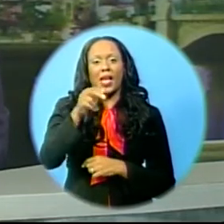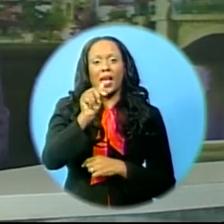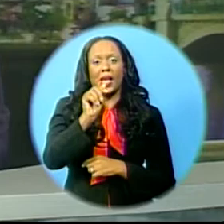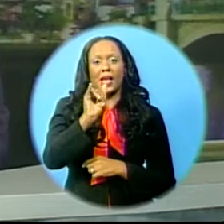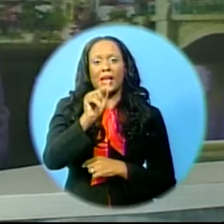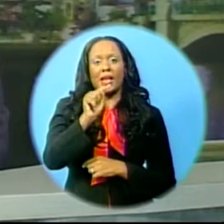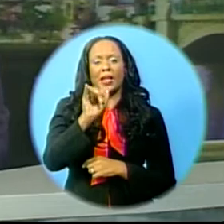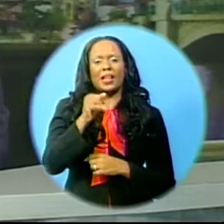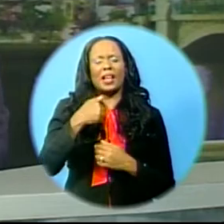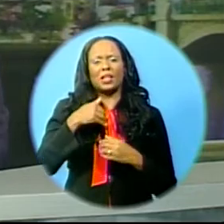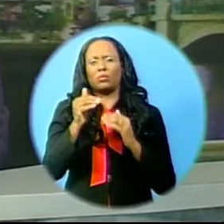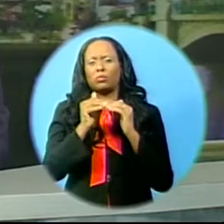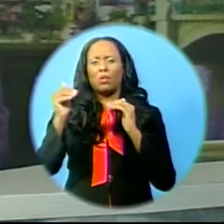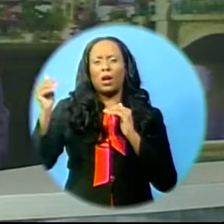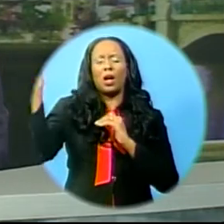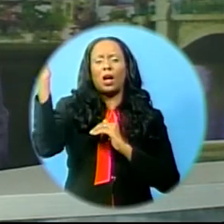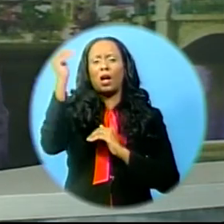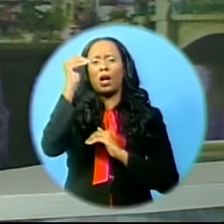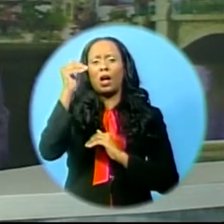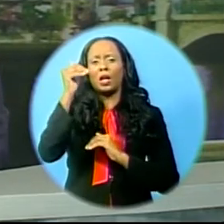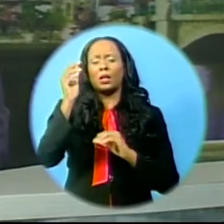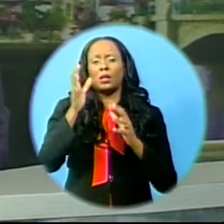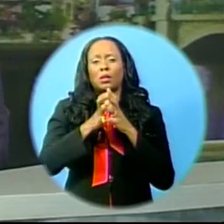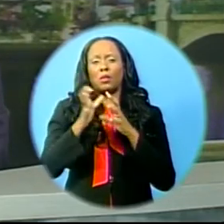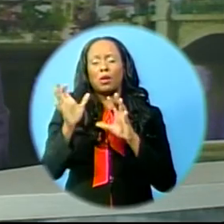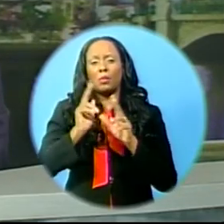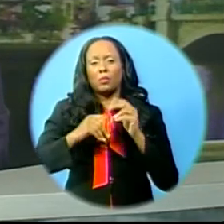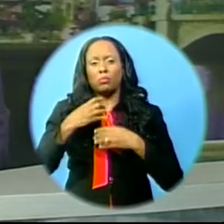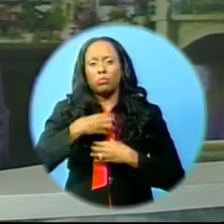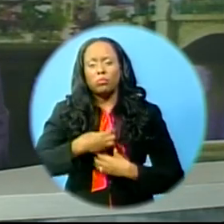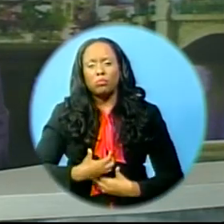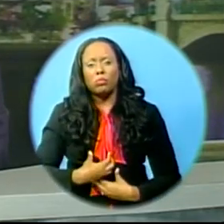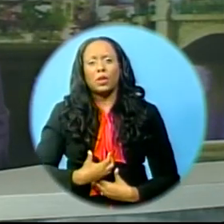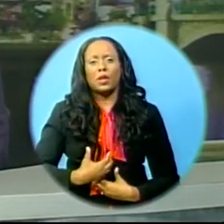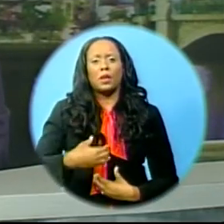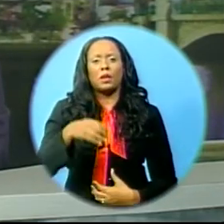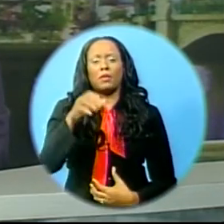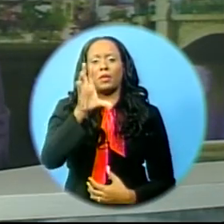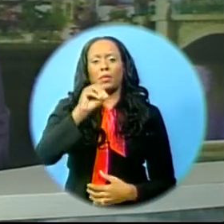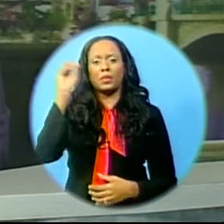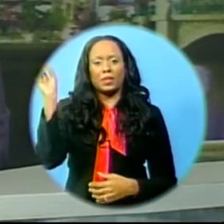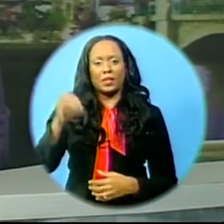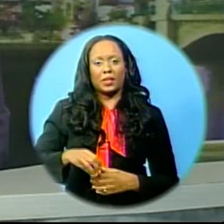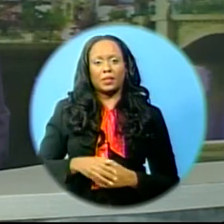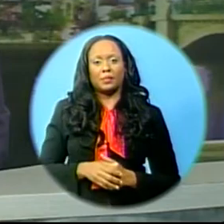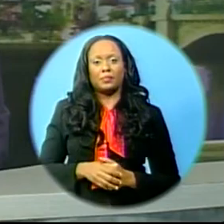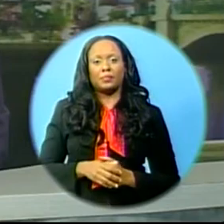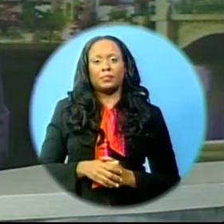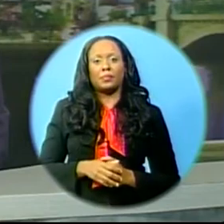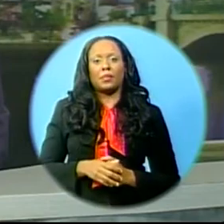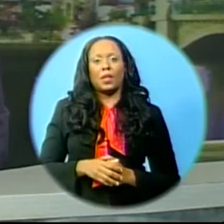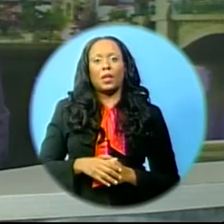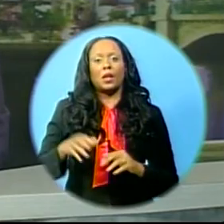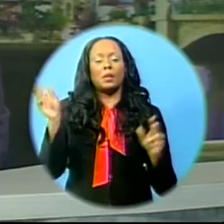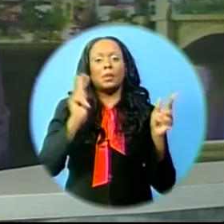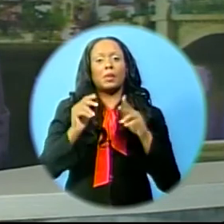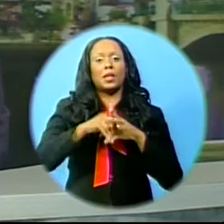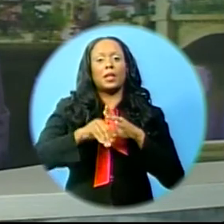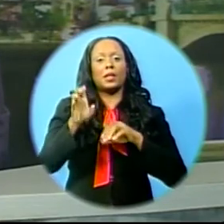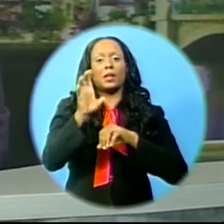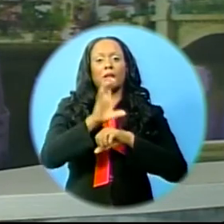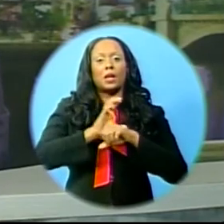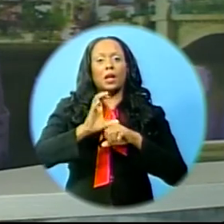with extremely high levels of undernourishment at 50% of the population. The number of undernourished people in the